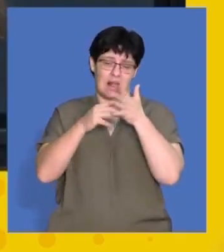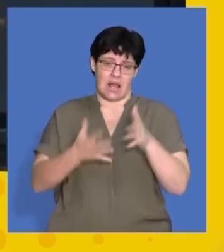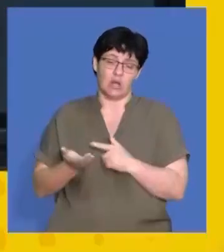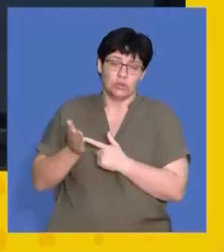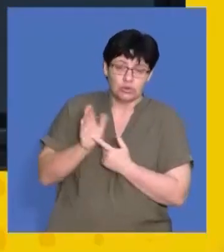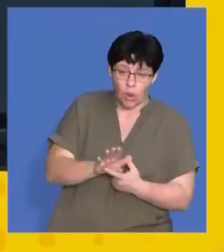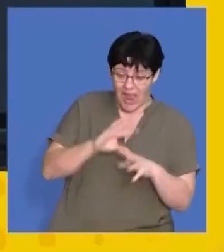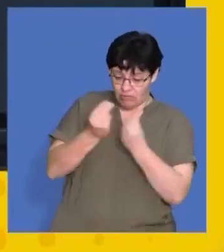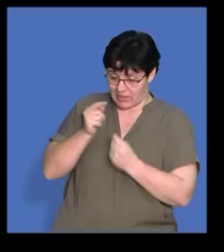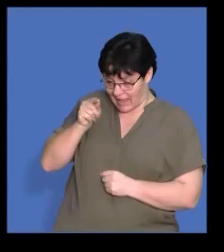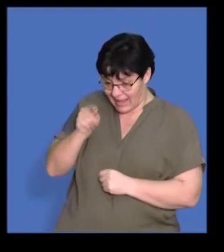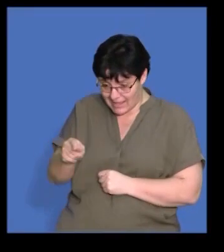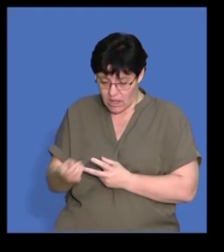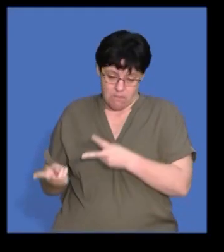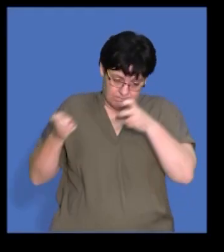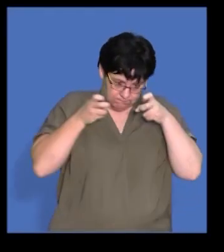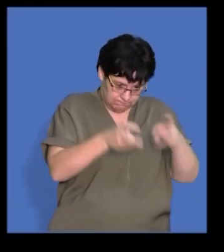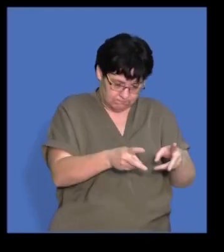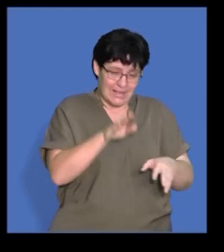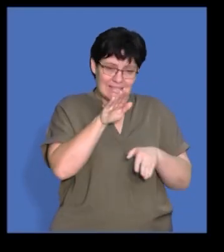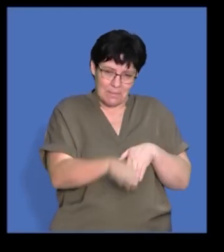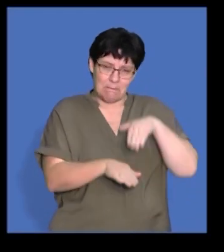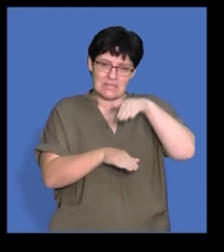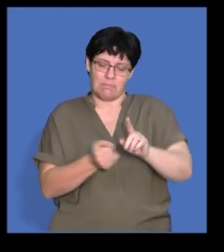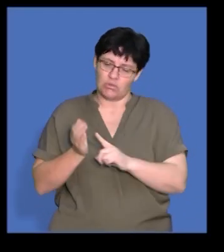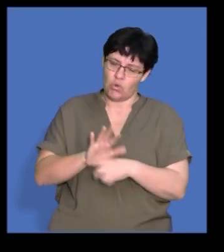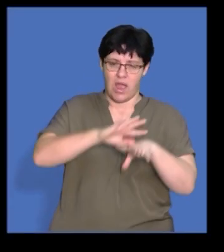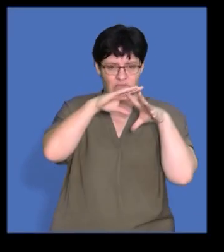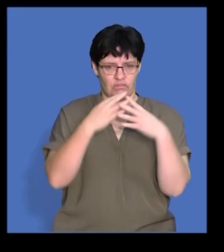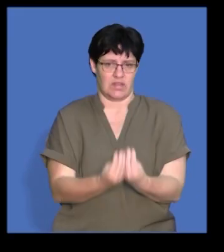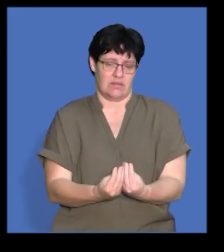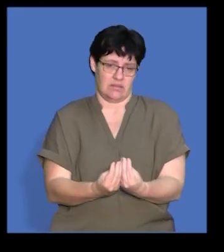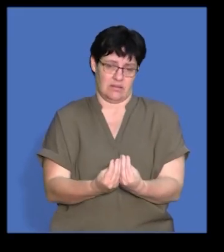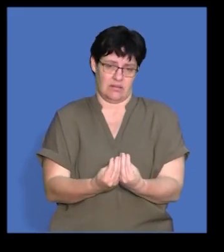Show every single step. Don't just